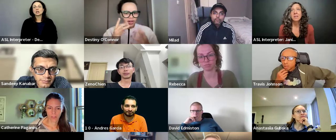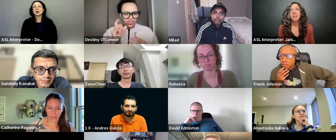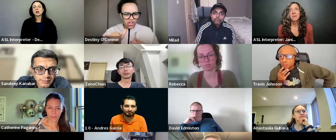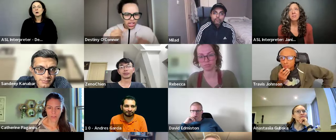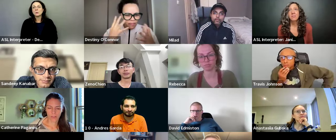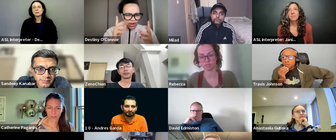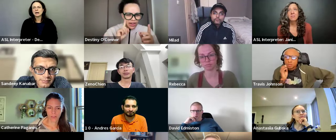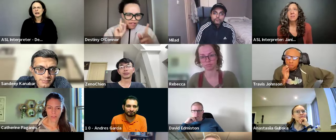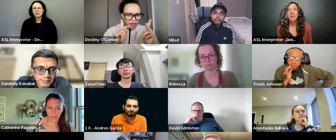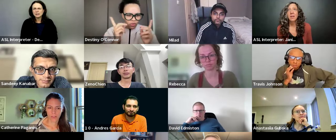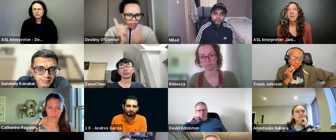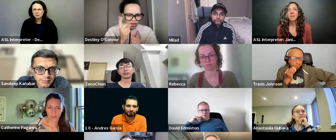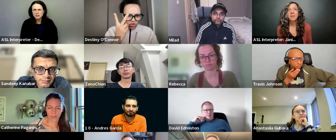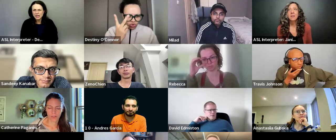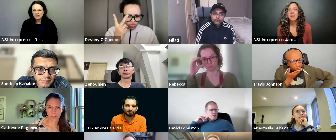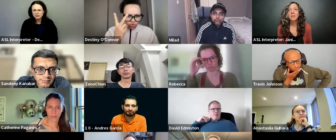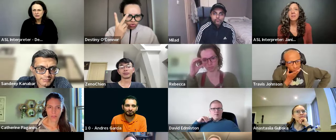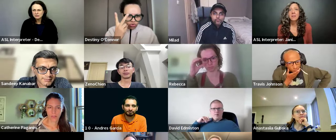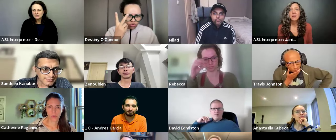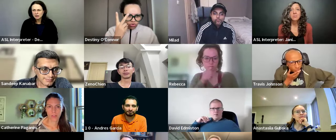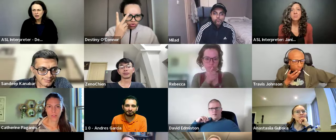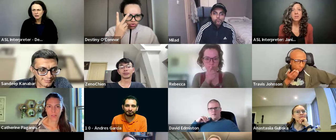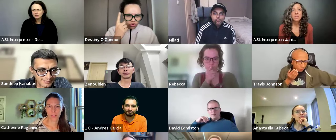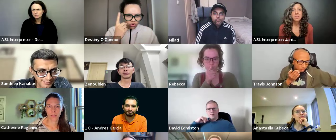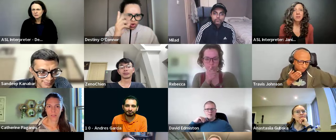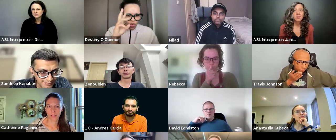conferences? In Chicago, we met how many people, Jay?